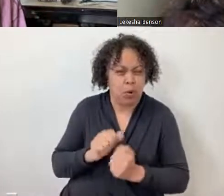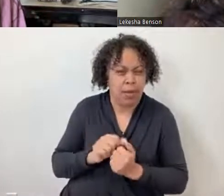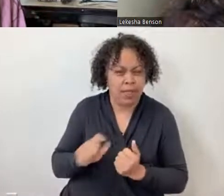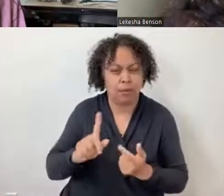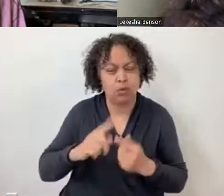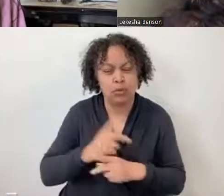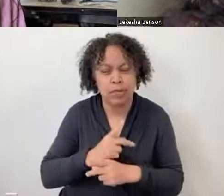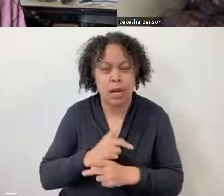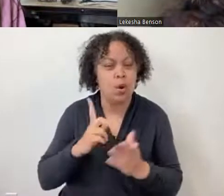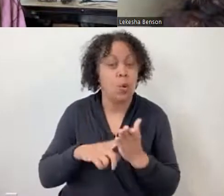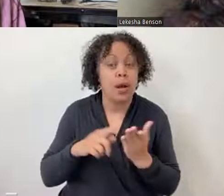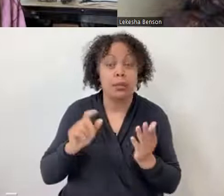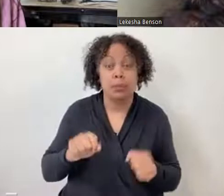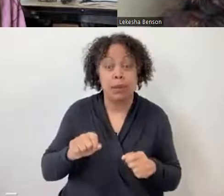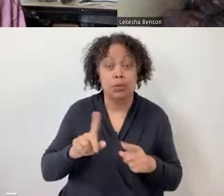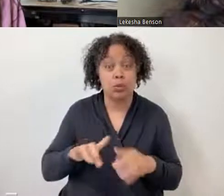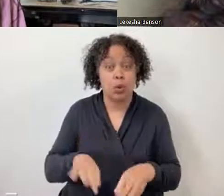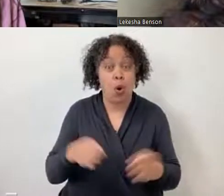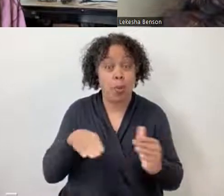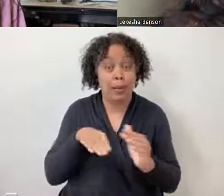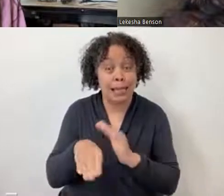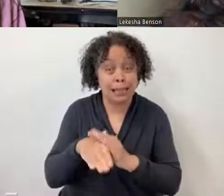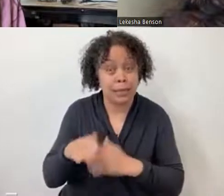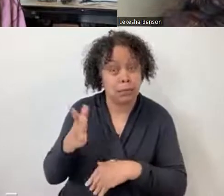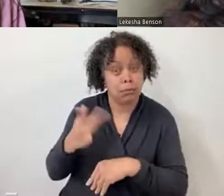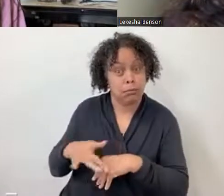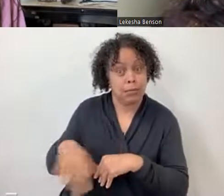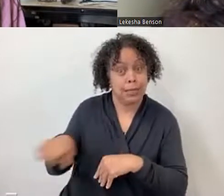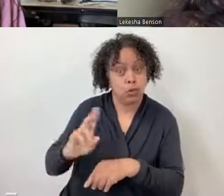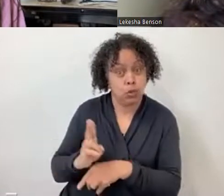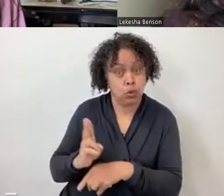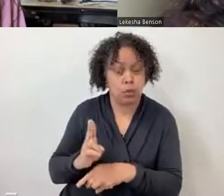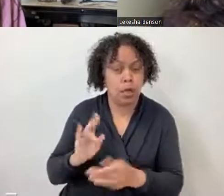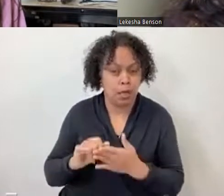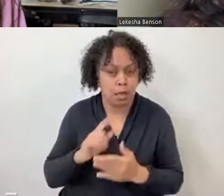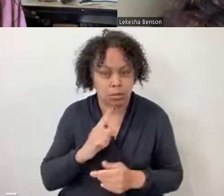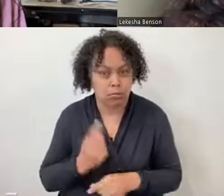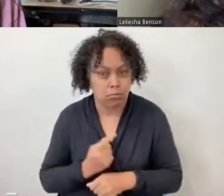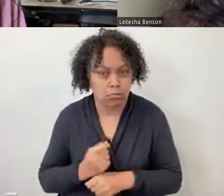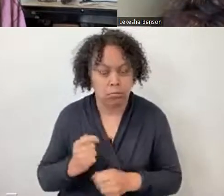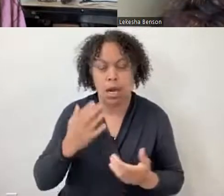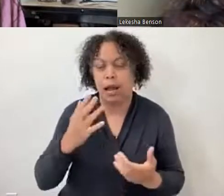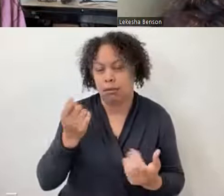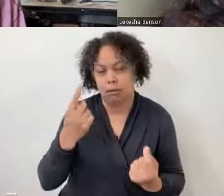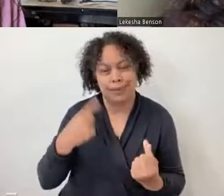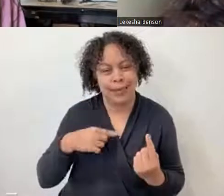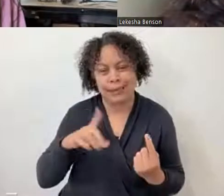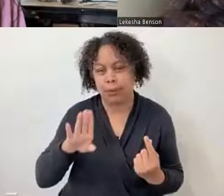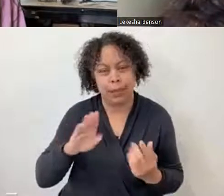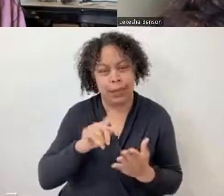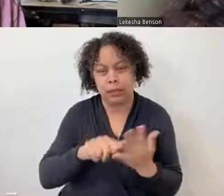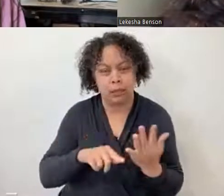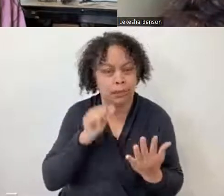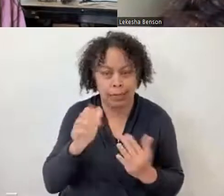credible open access venues? And they're not all cheap. So let's kind of go through and see.